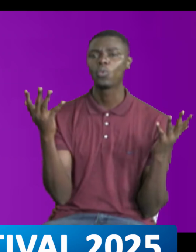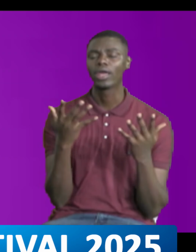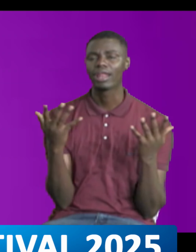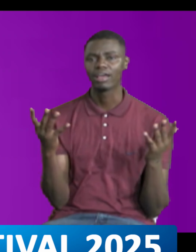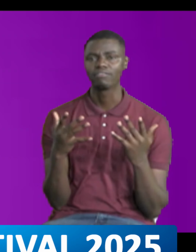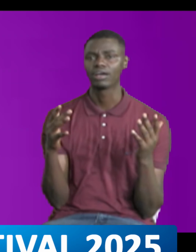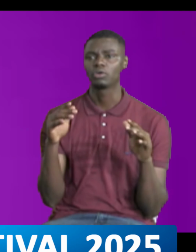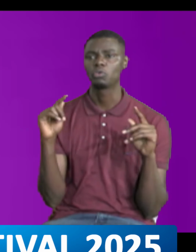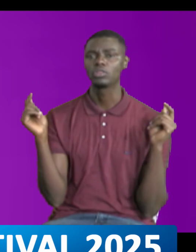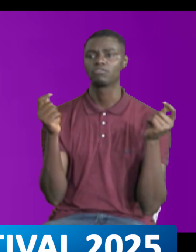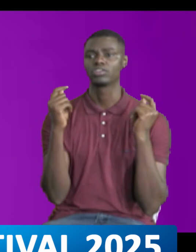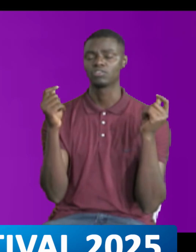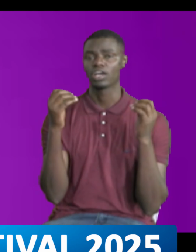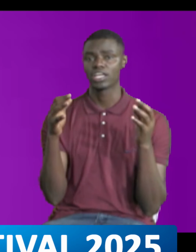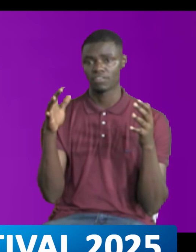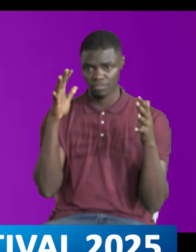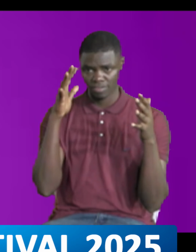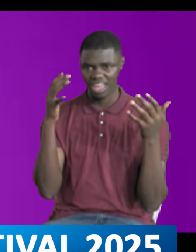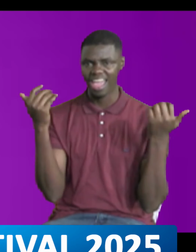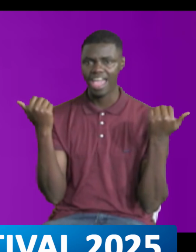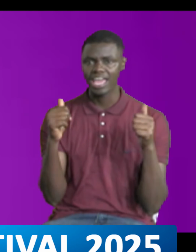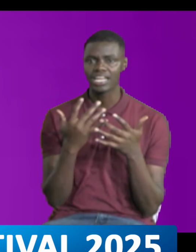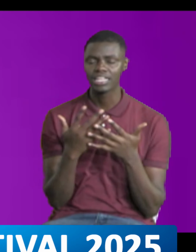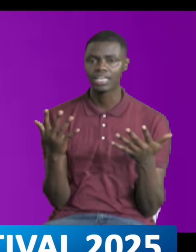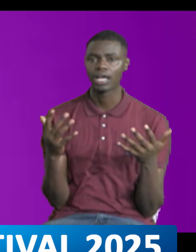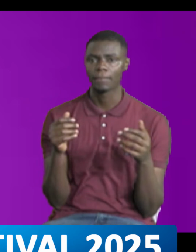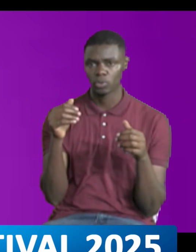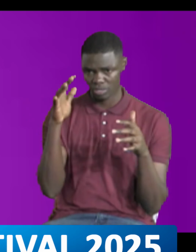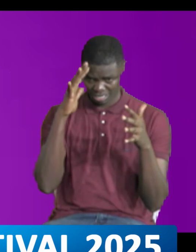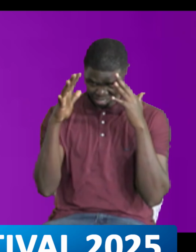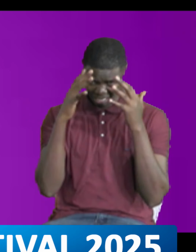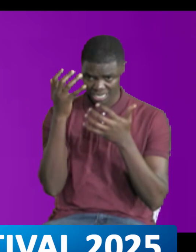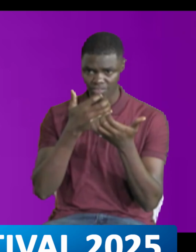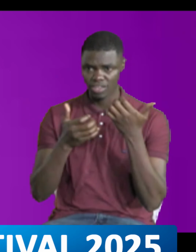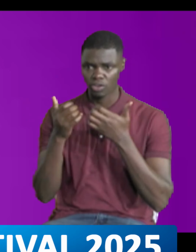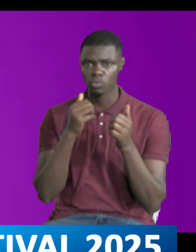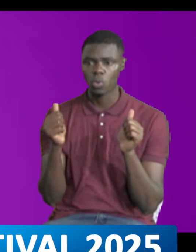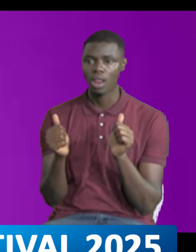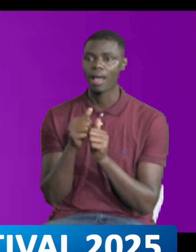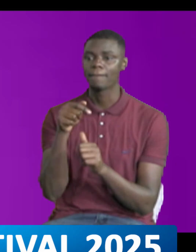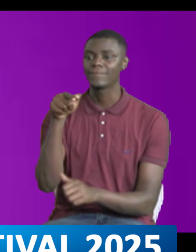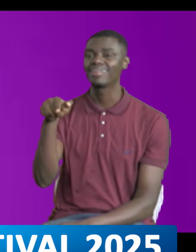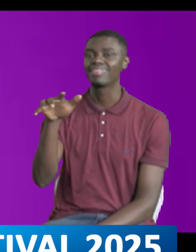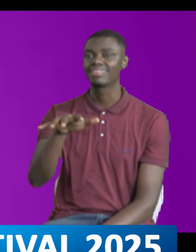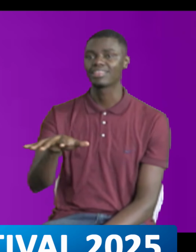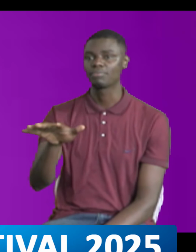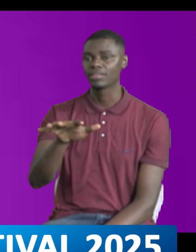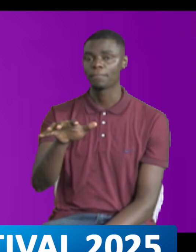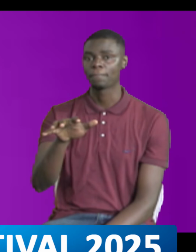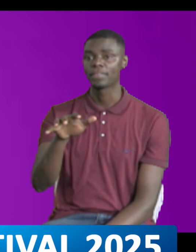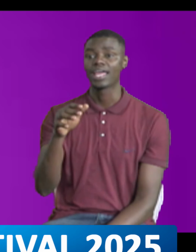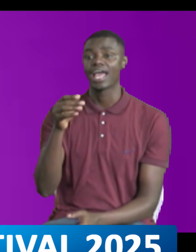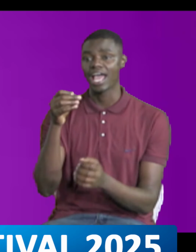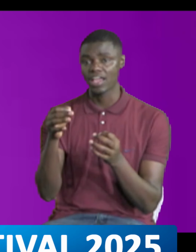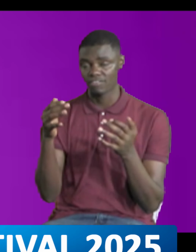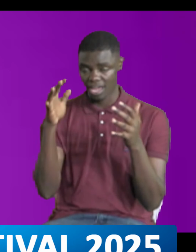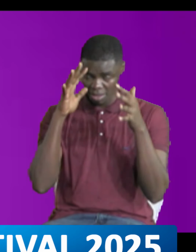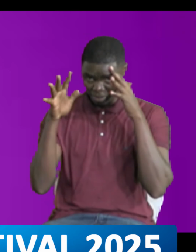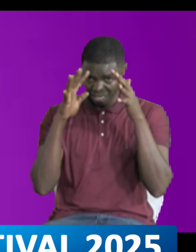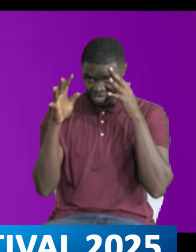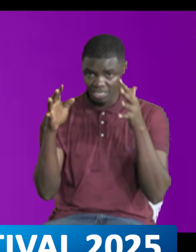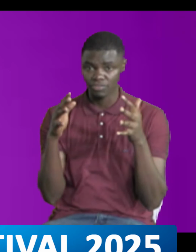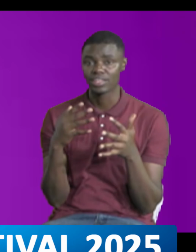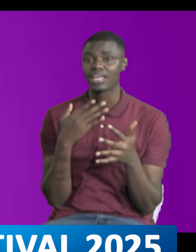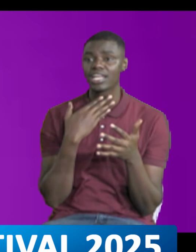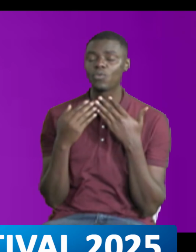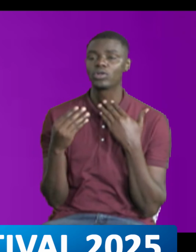festival, that if the creative, anything to do with creative economy is going to be at this space. So if I am a creative and I want